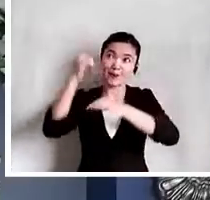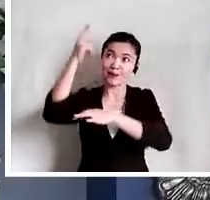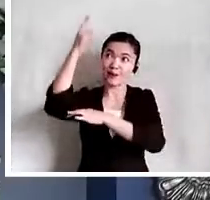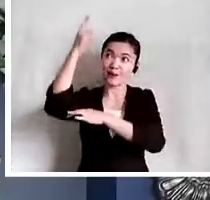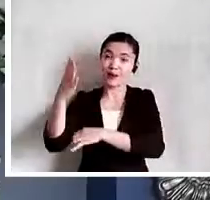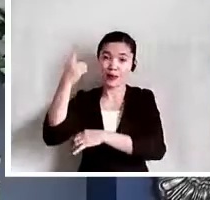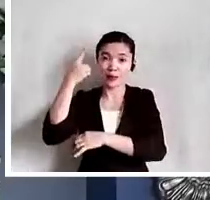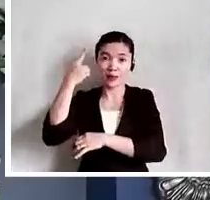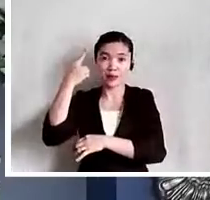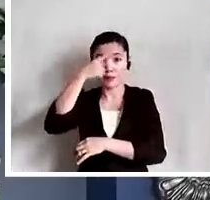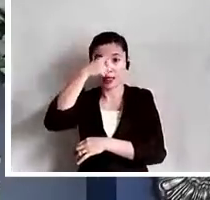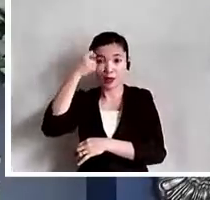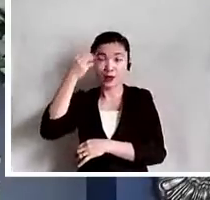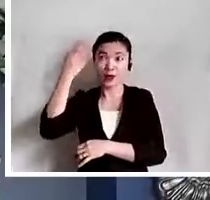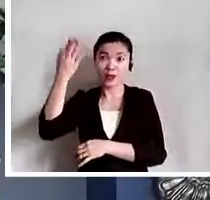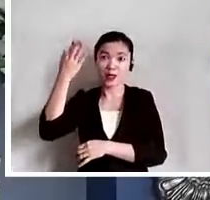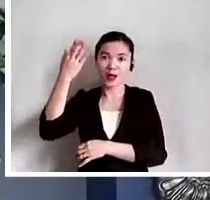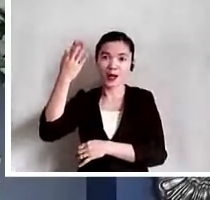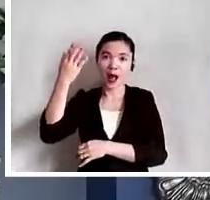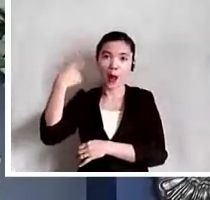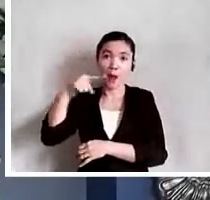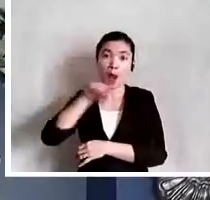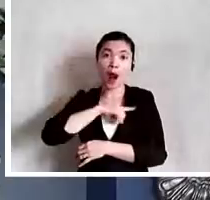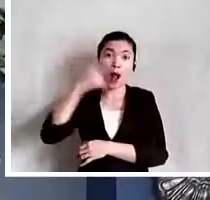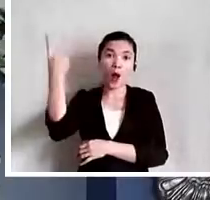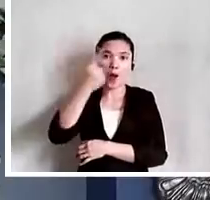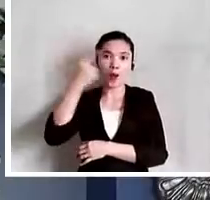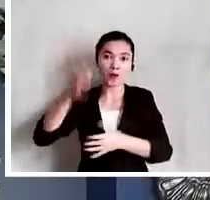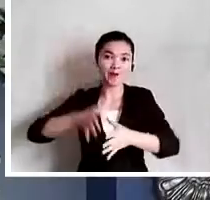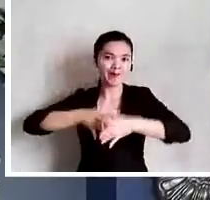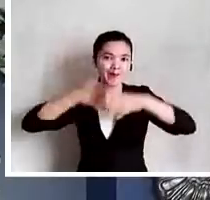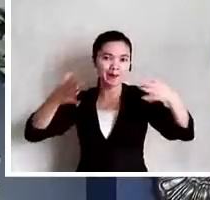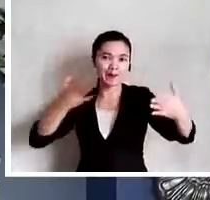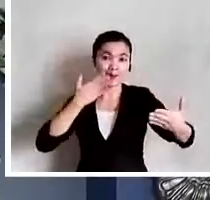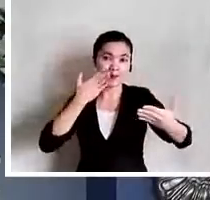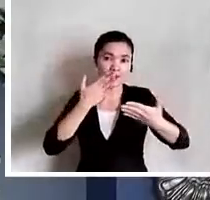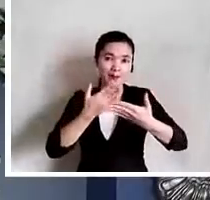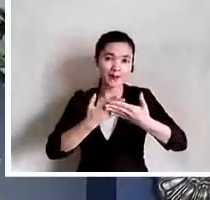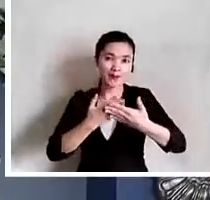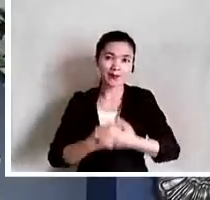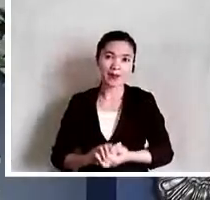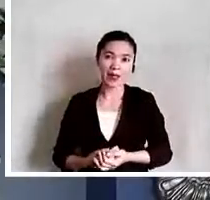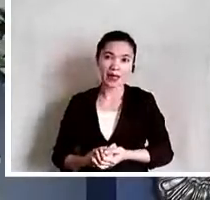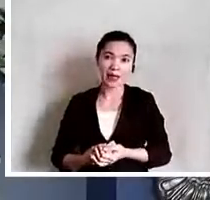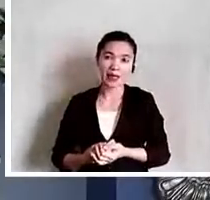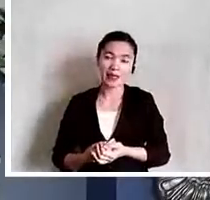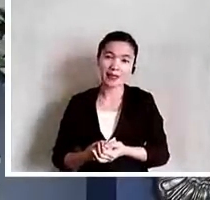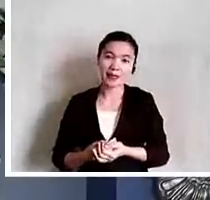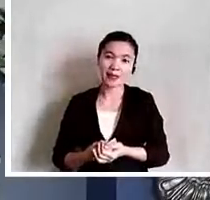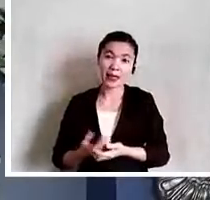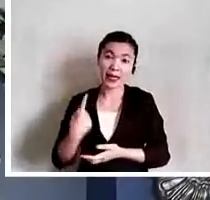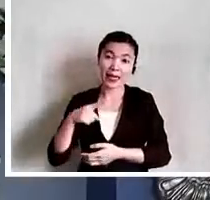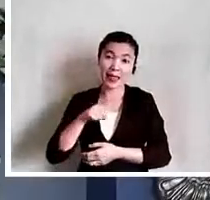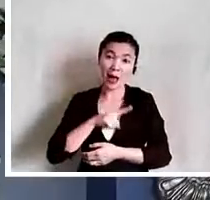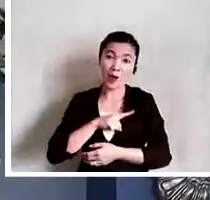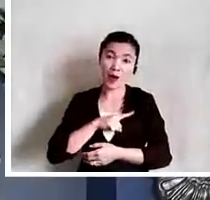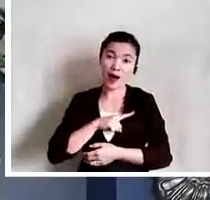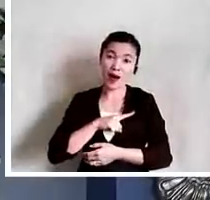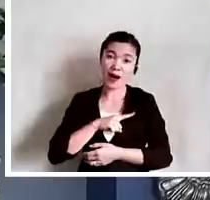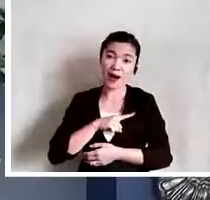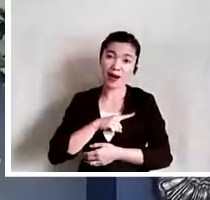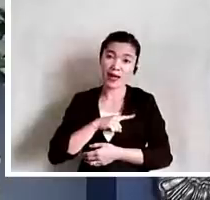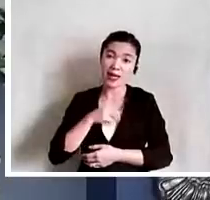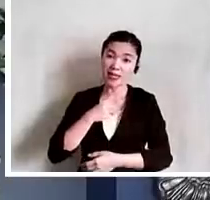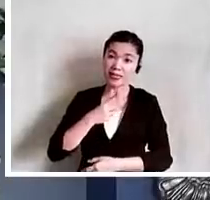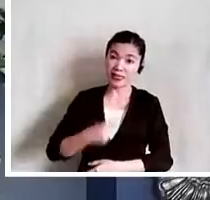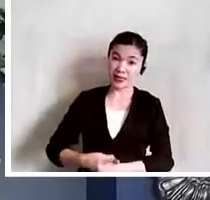greatest good. Og man ang giningon ni St. John Paul II nga nga itong pangandoy o gingon po na ni San Augustine,